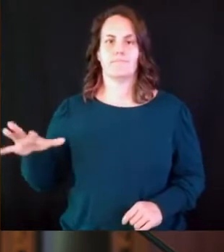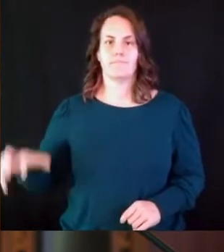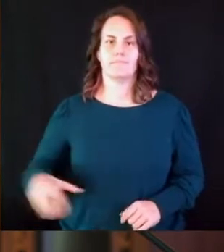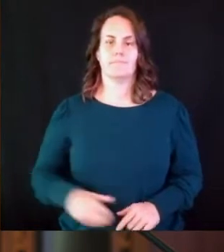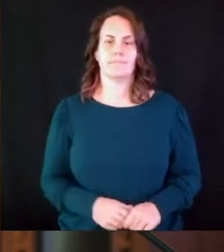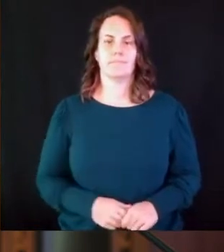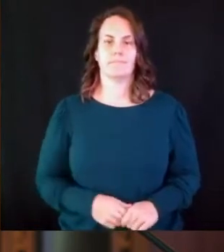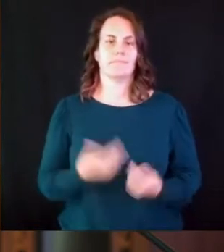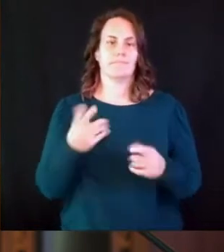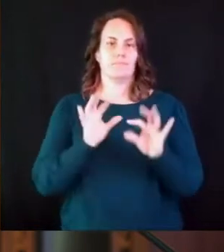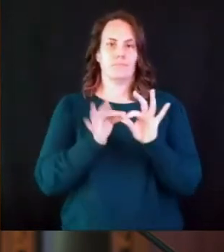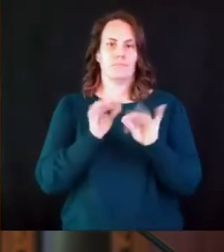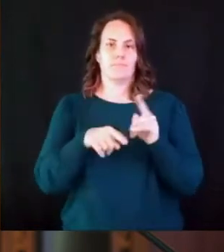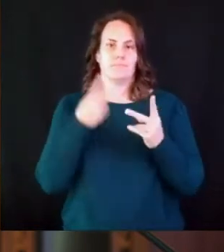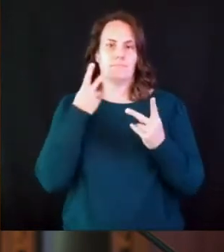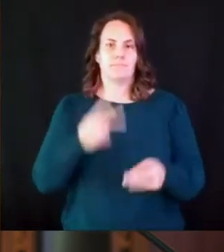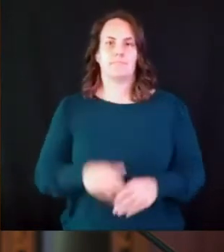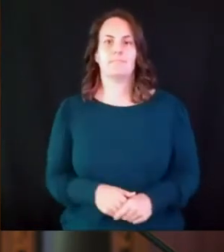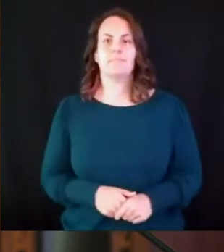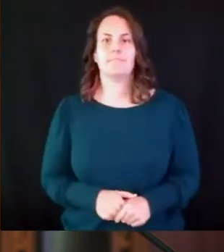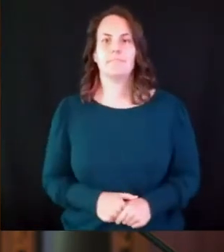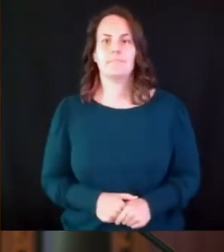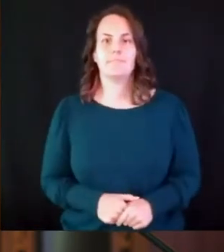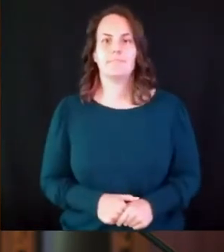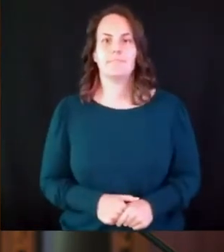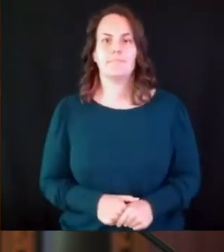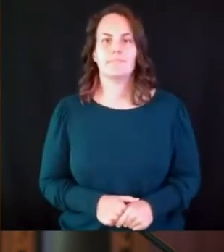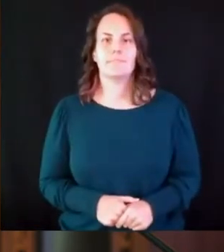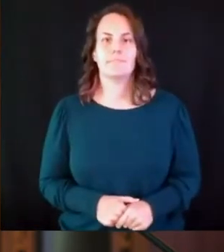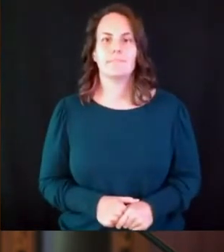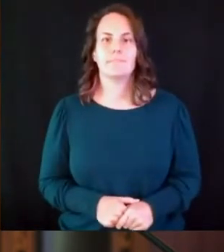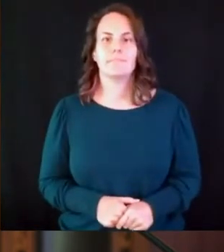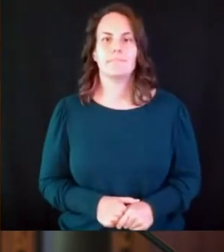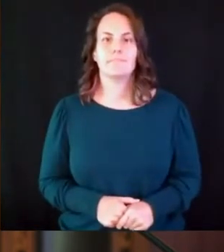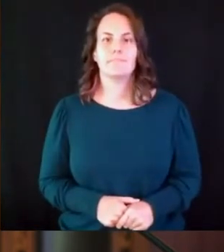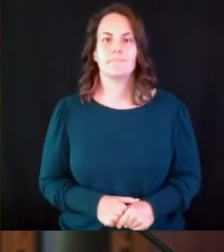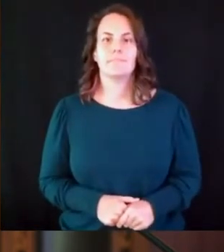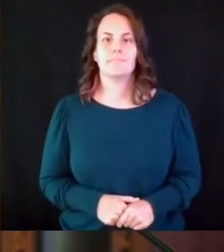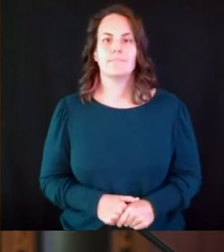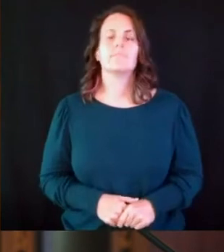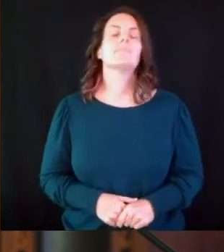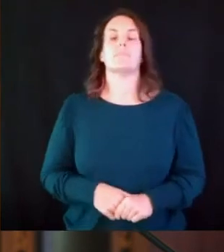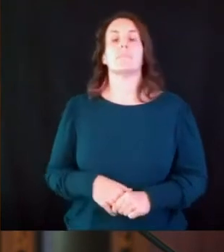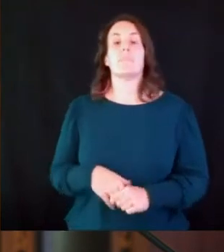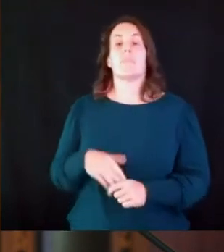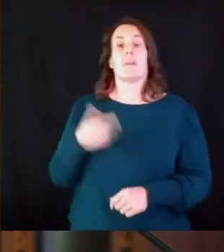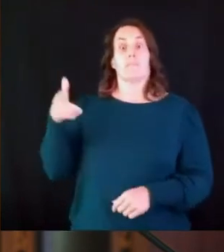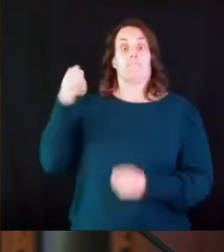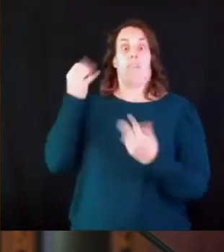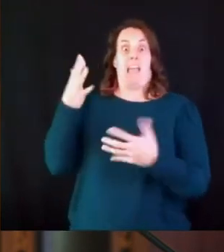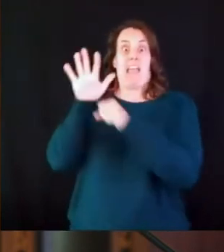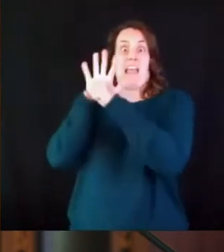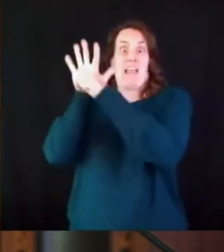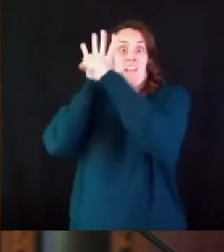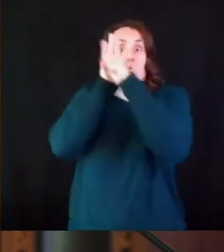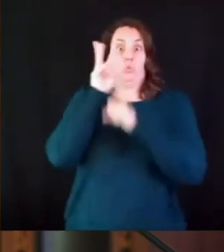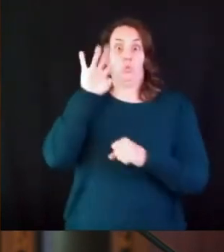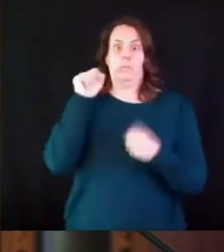current and imminent staffing shortages, and at least one region is reporting these shortages in a majority of their